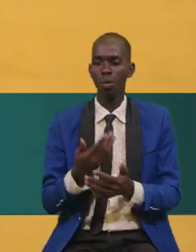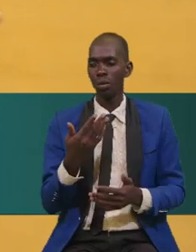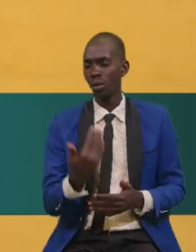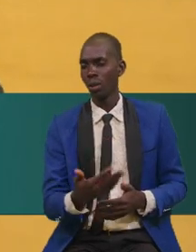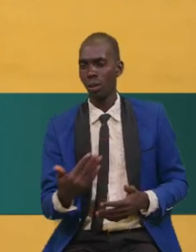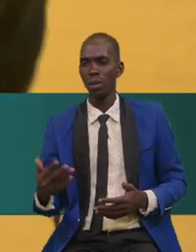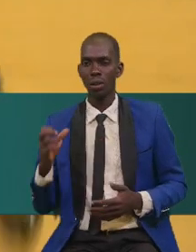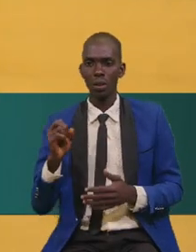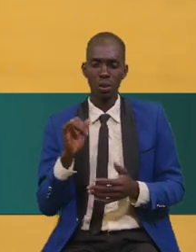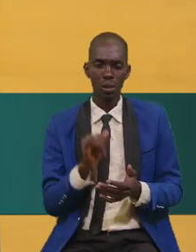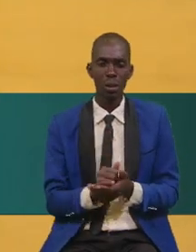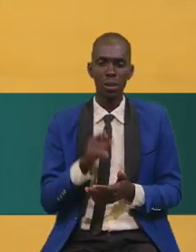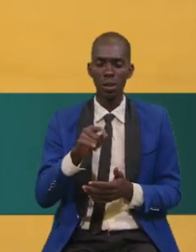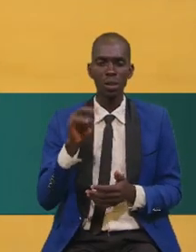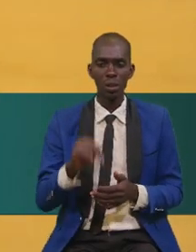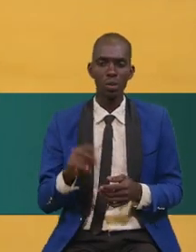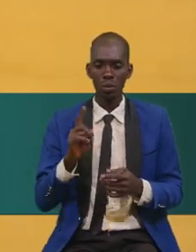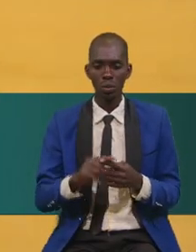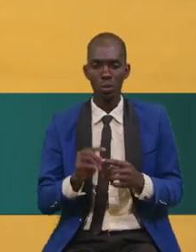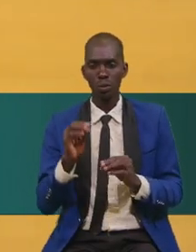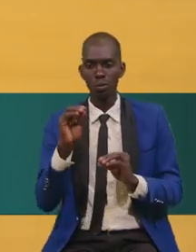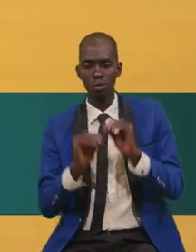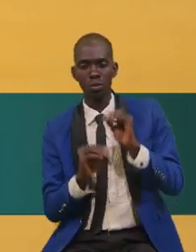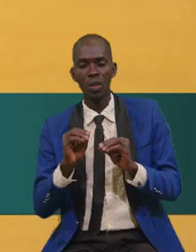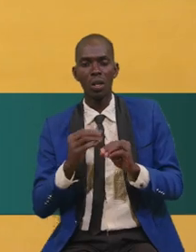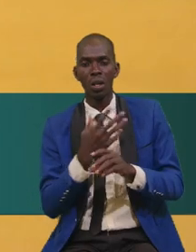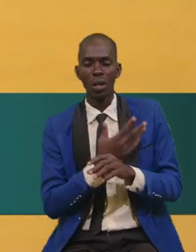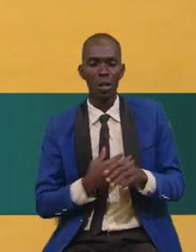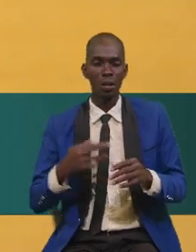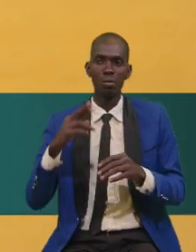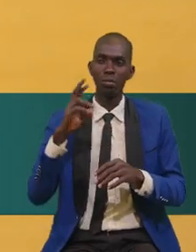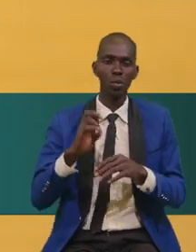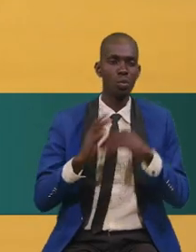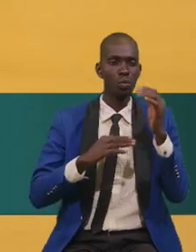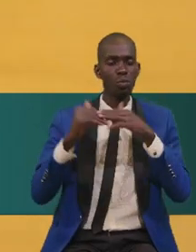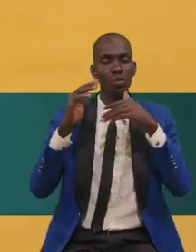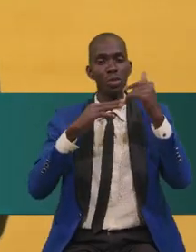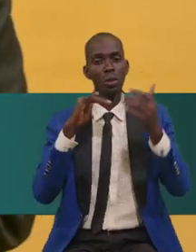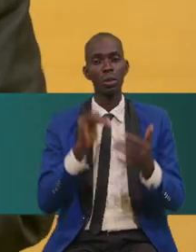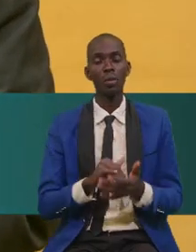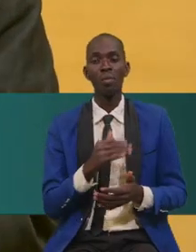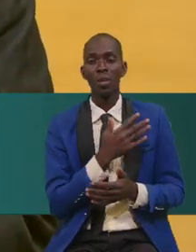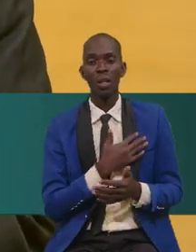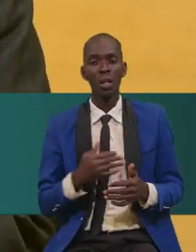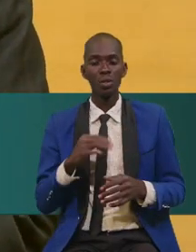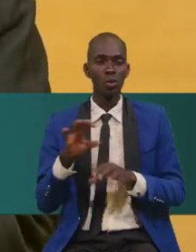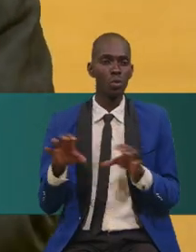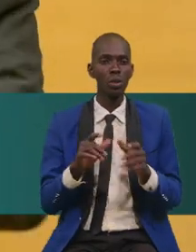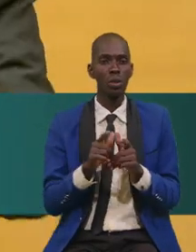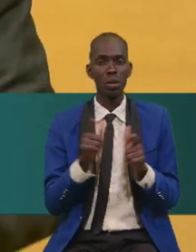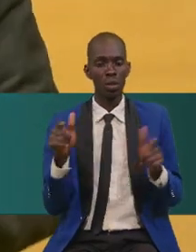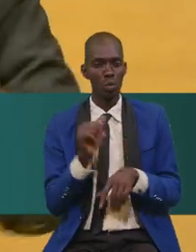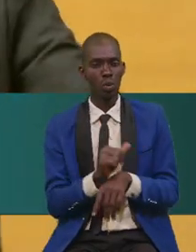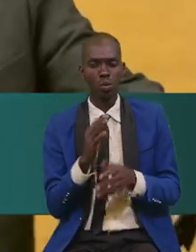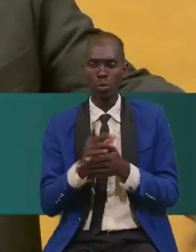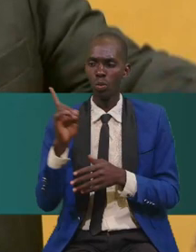and reform and rebuild. And now in this great work, somebody called him. Somebody is calling you,